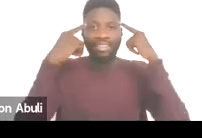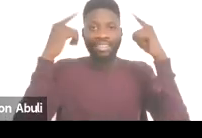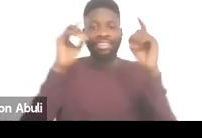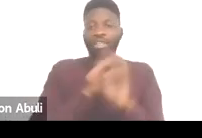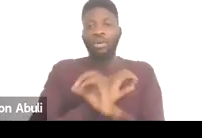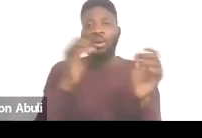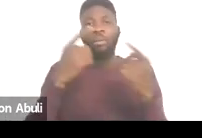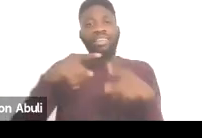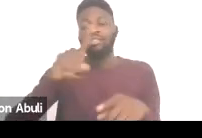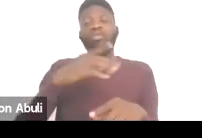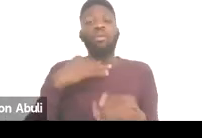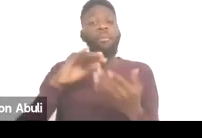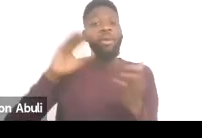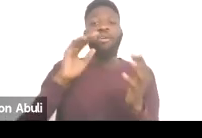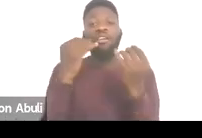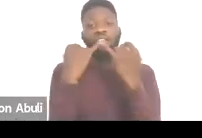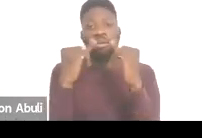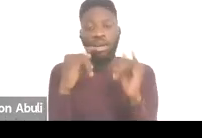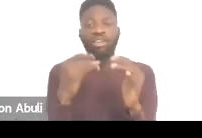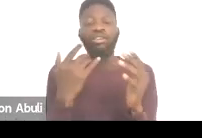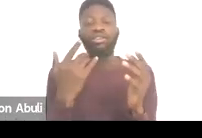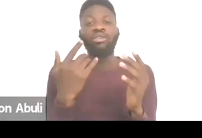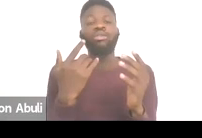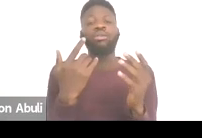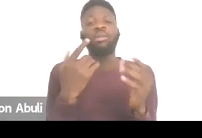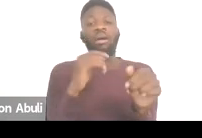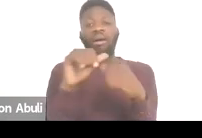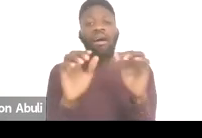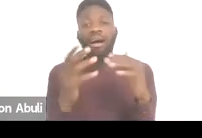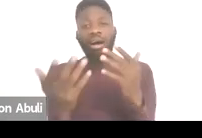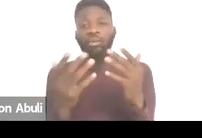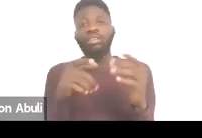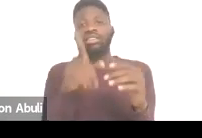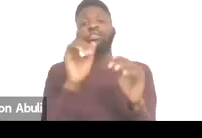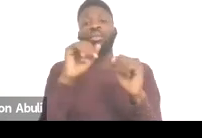more information. Maybe you want to get more information on how you can work better.